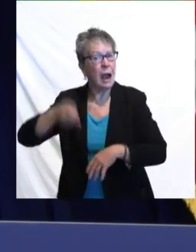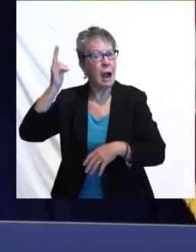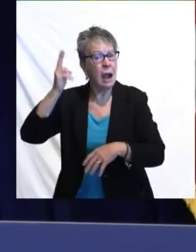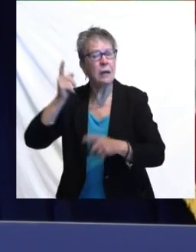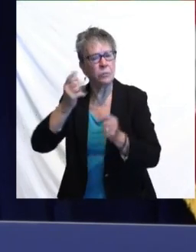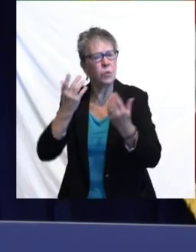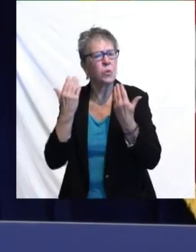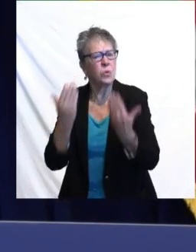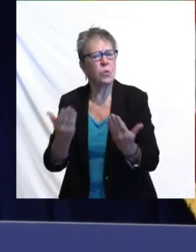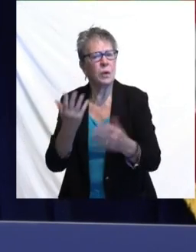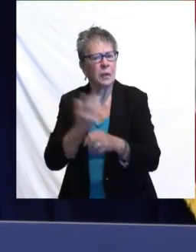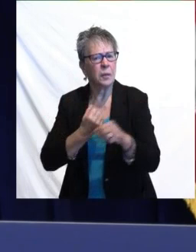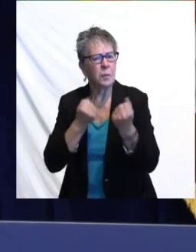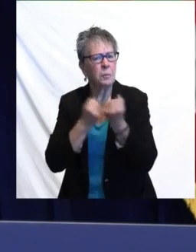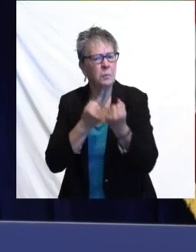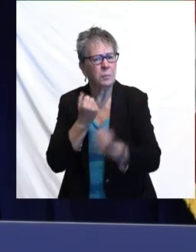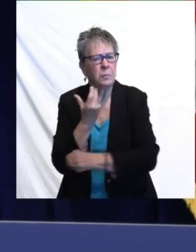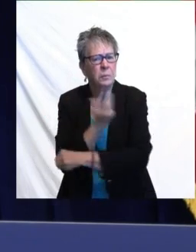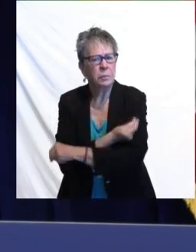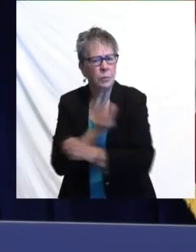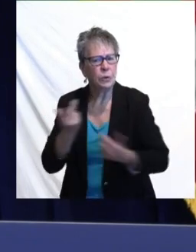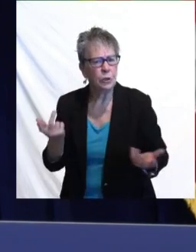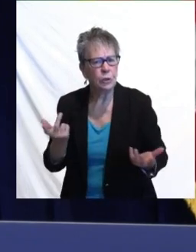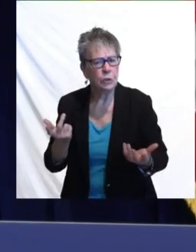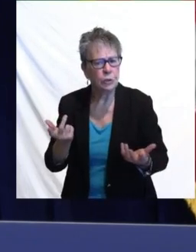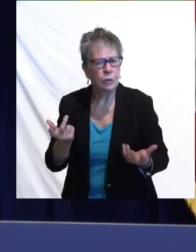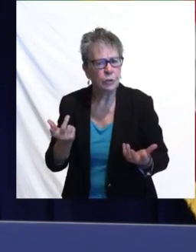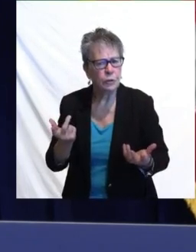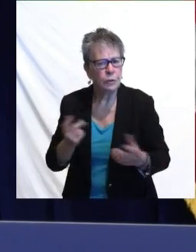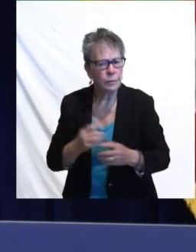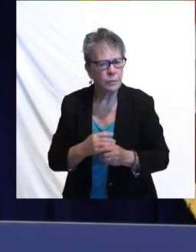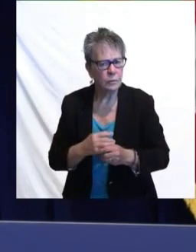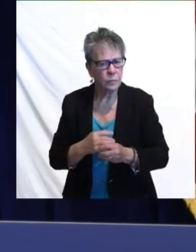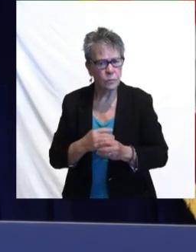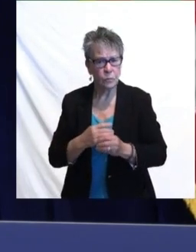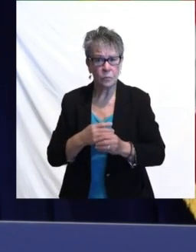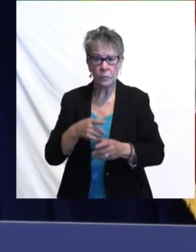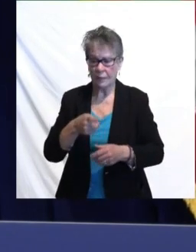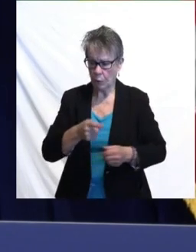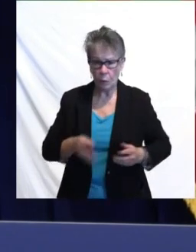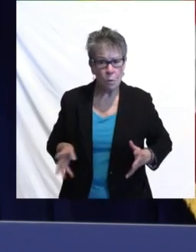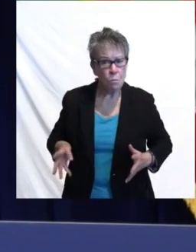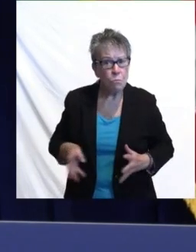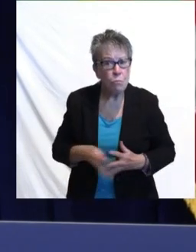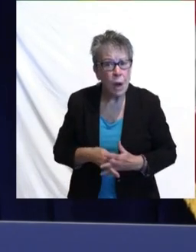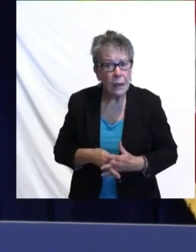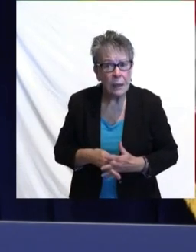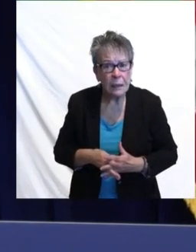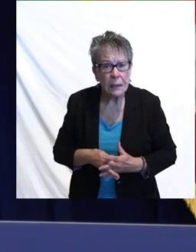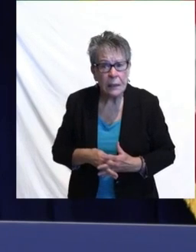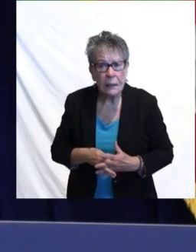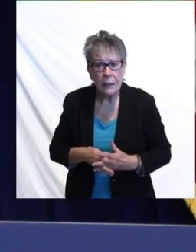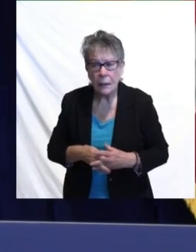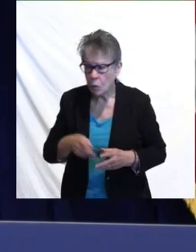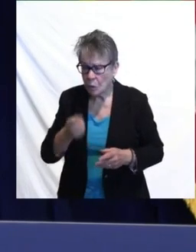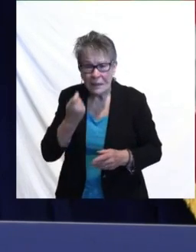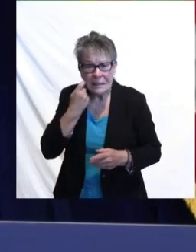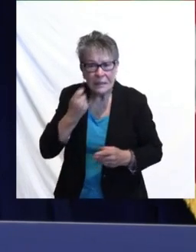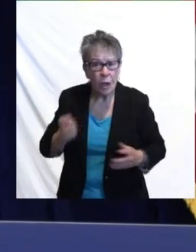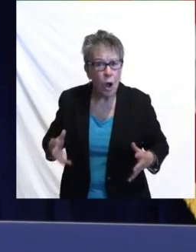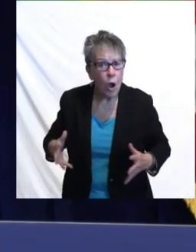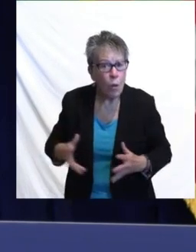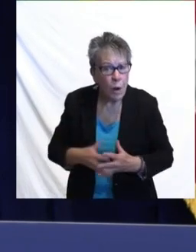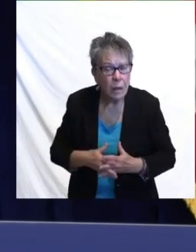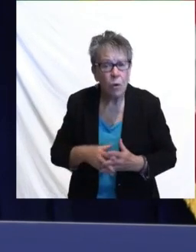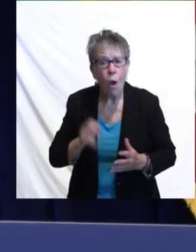or former smoker, if you are pregnant or have had a recent pregnancy, or if you have